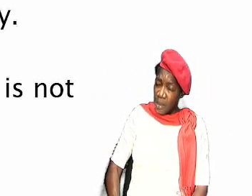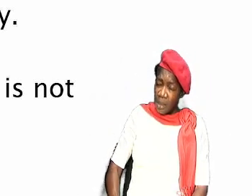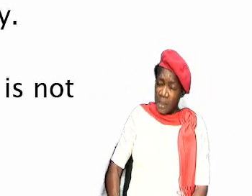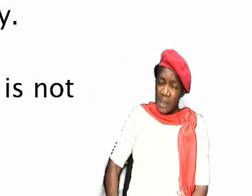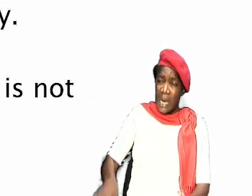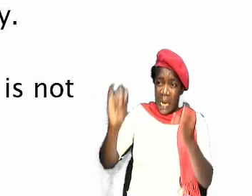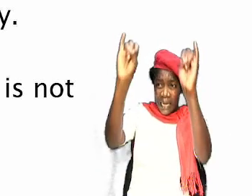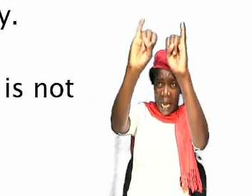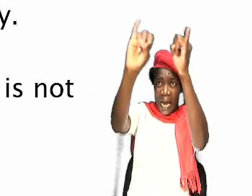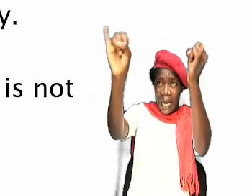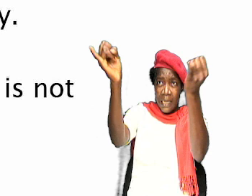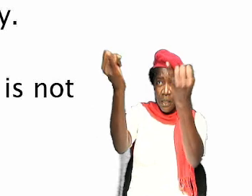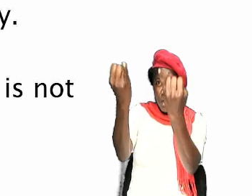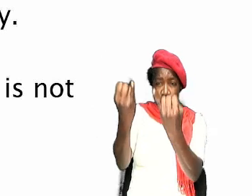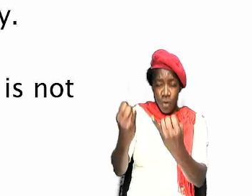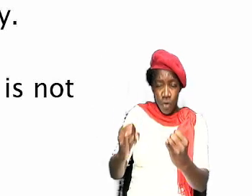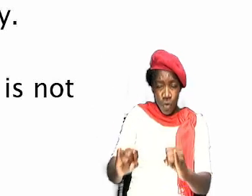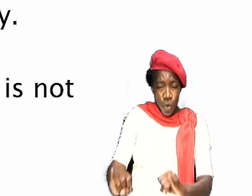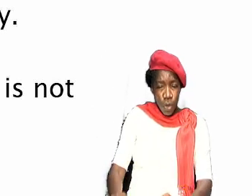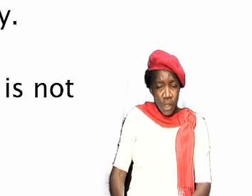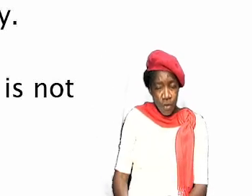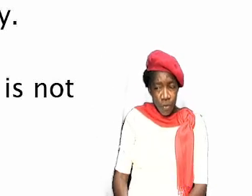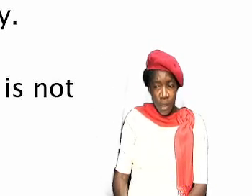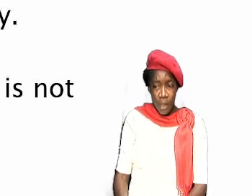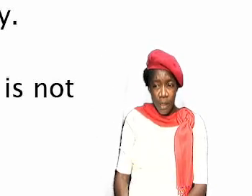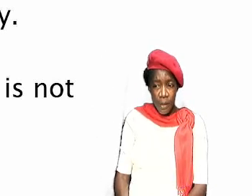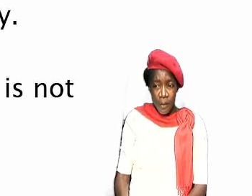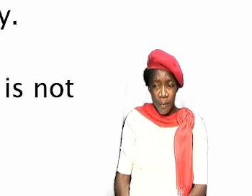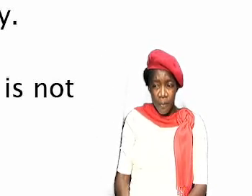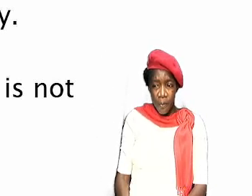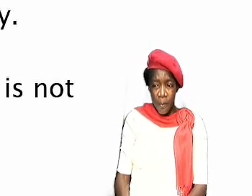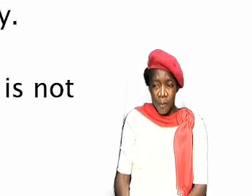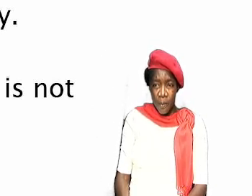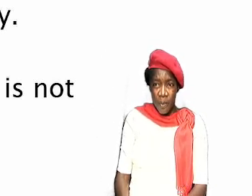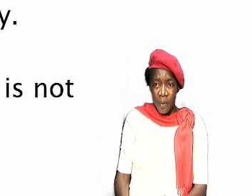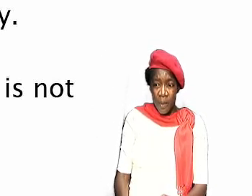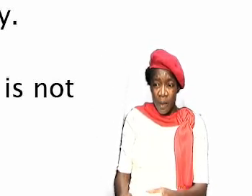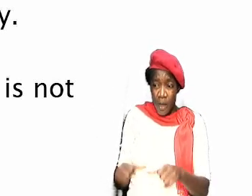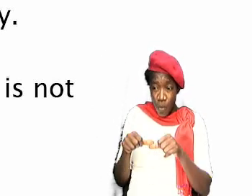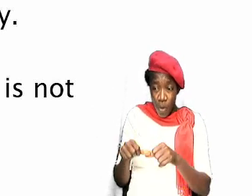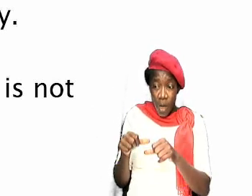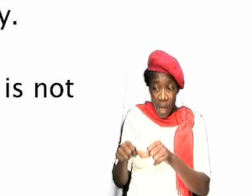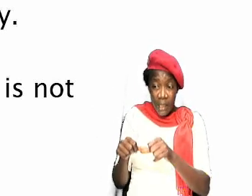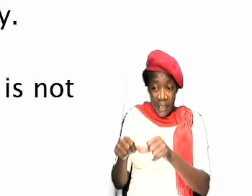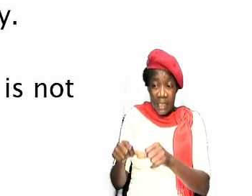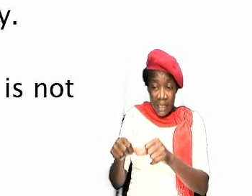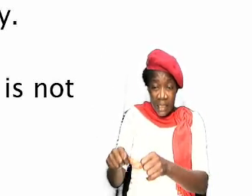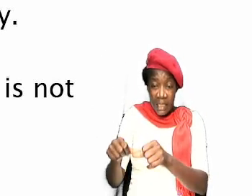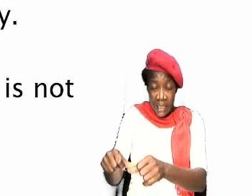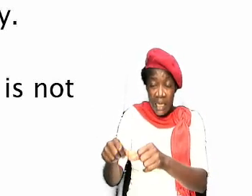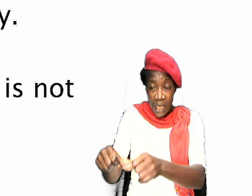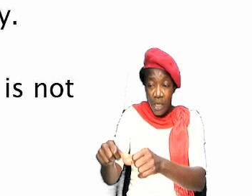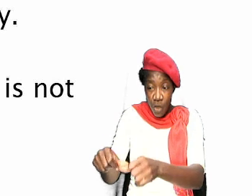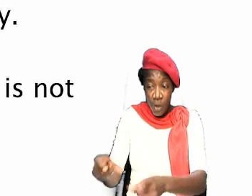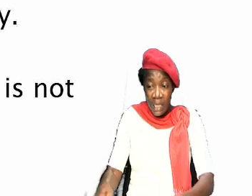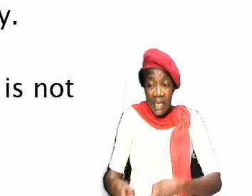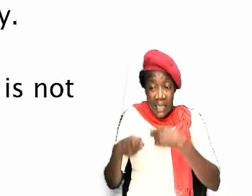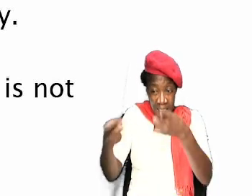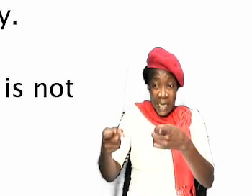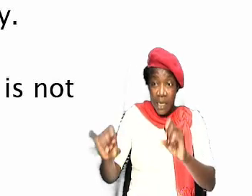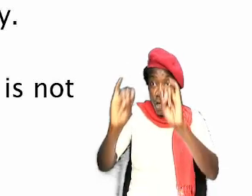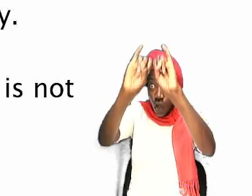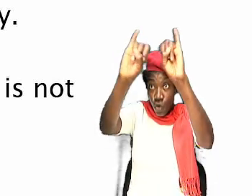idolatry. Stubbornness is to persist in sin. This is what he was doing. To justify